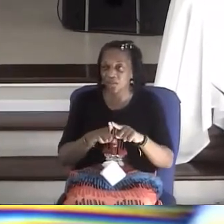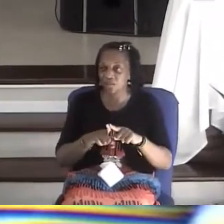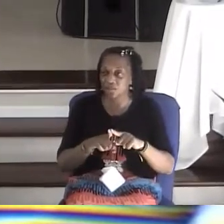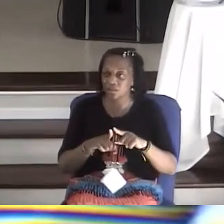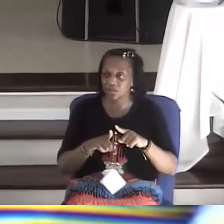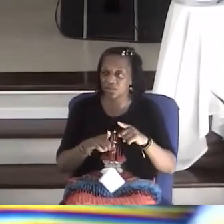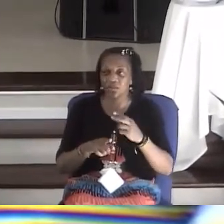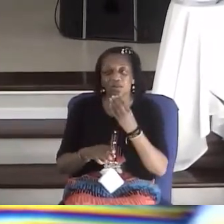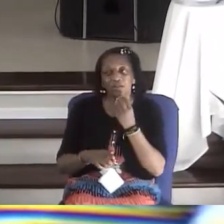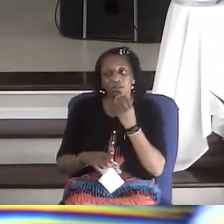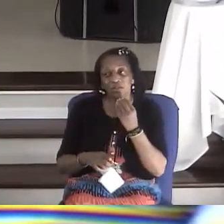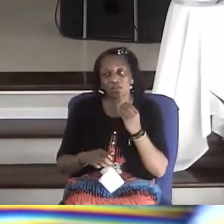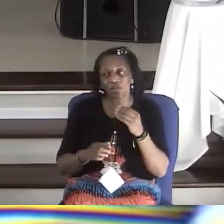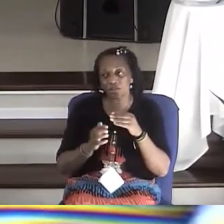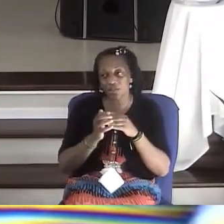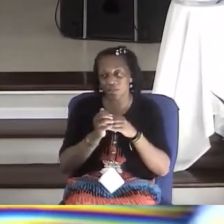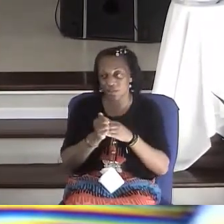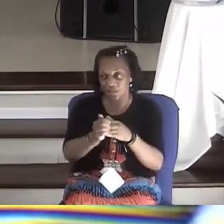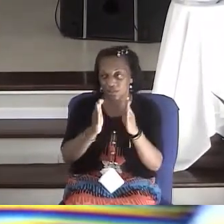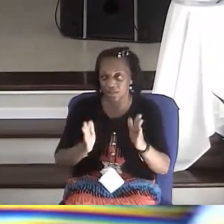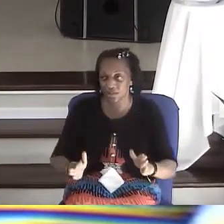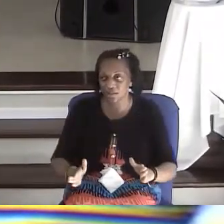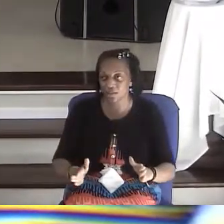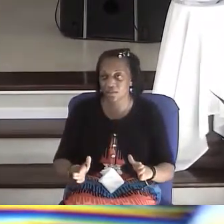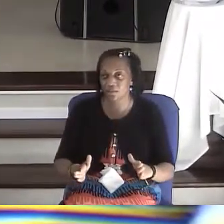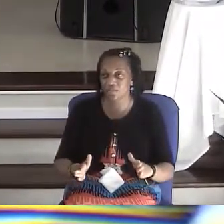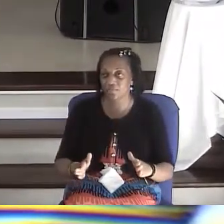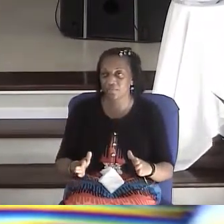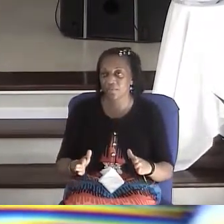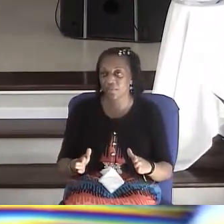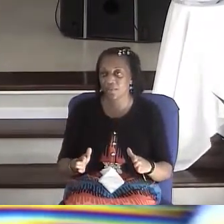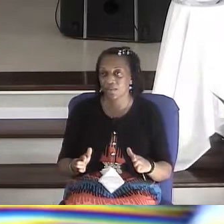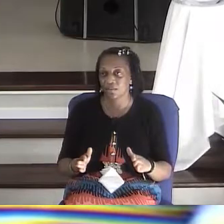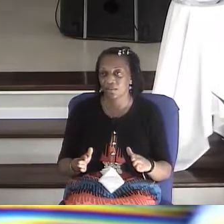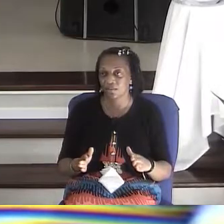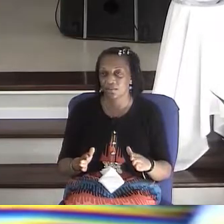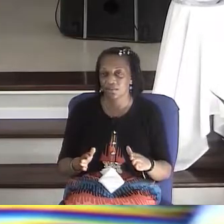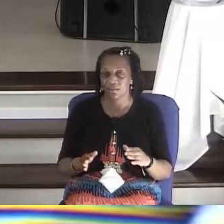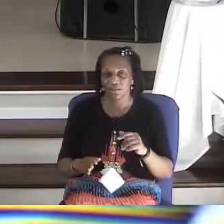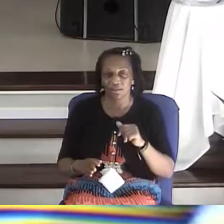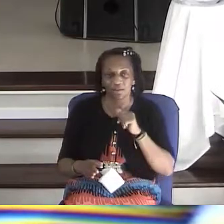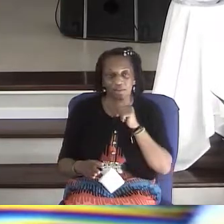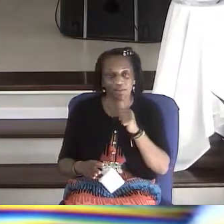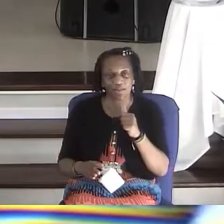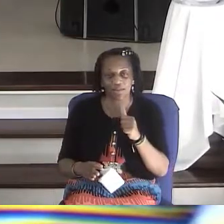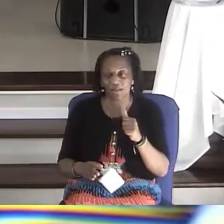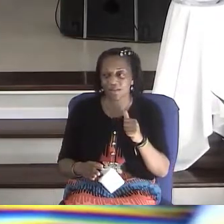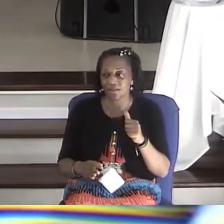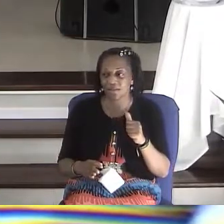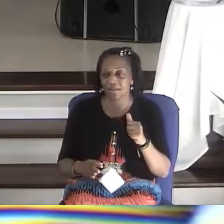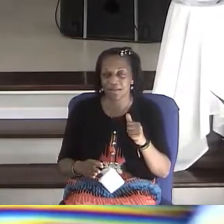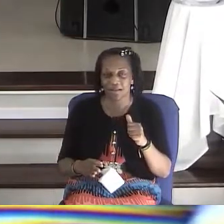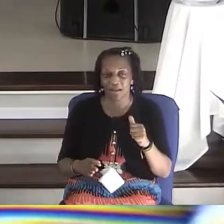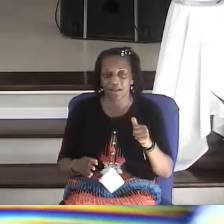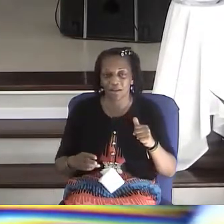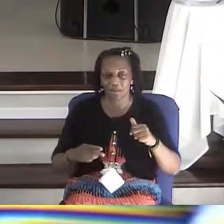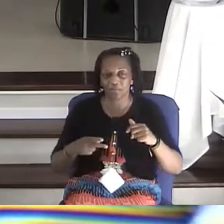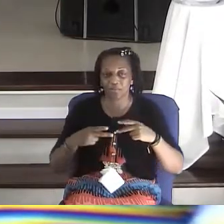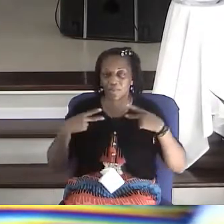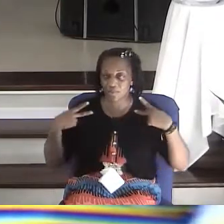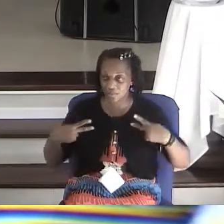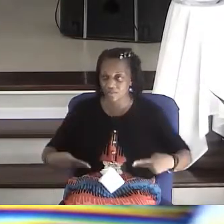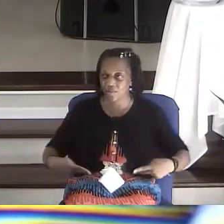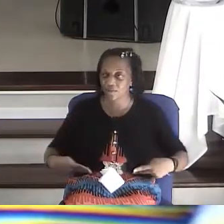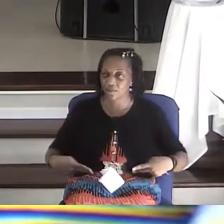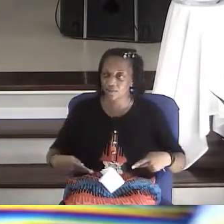but they would not admit it for fear of the Pharisees would expel them from the synagogue, for they loved human praise more than the praise